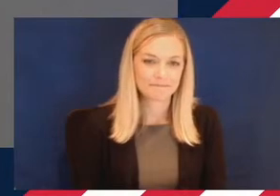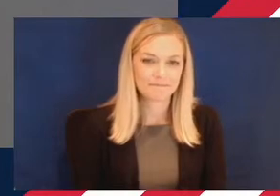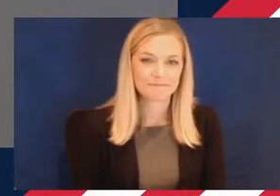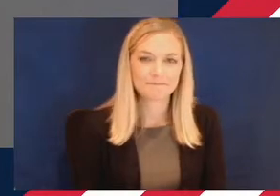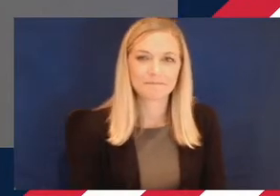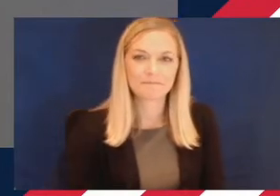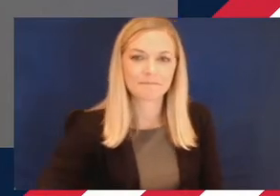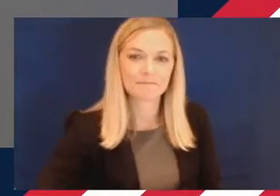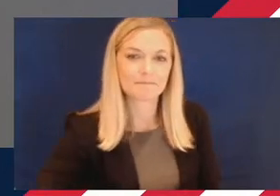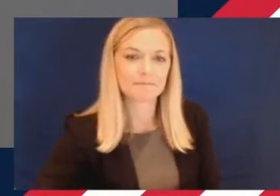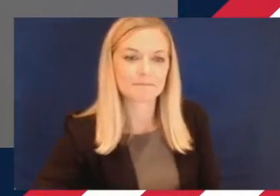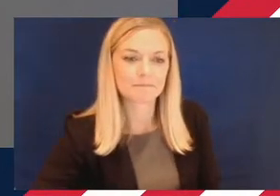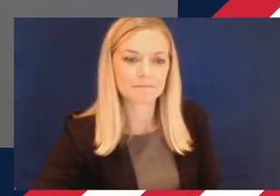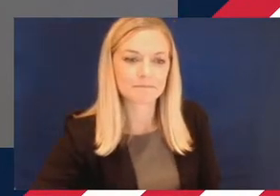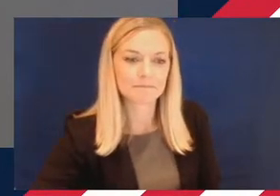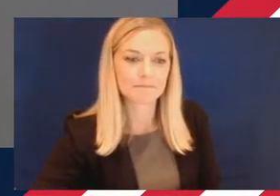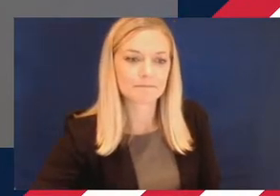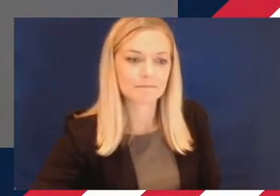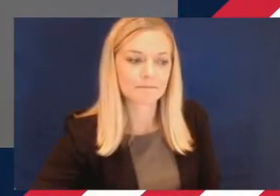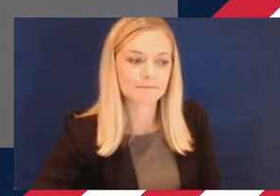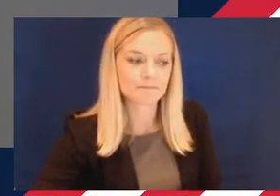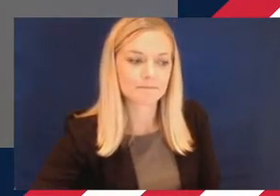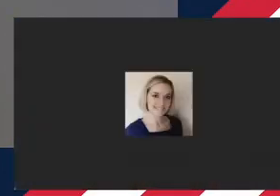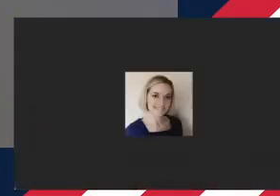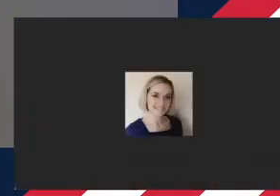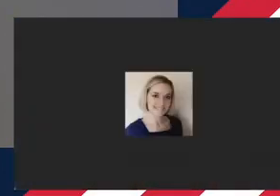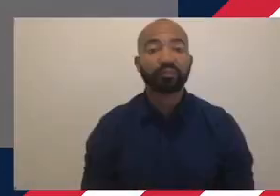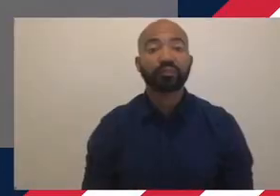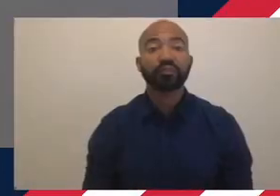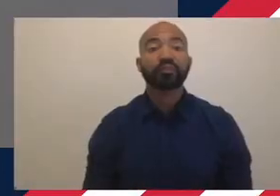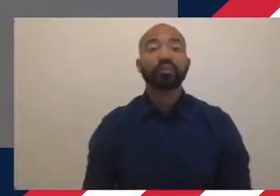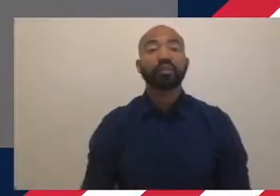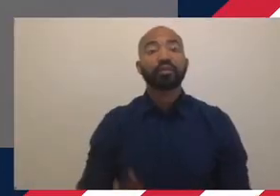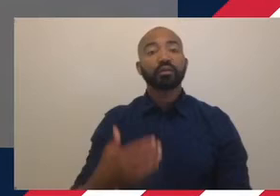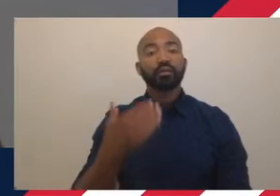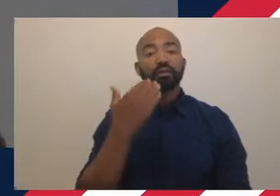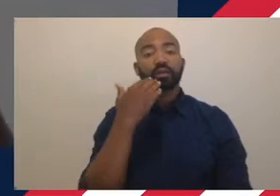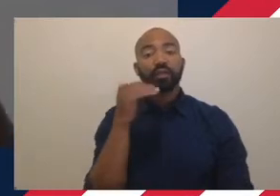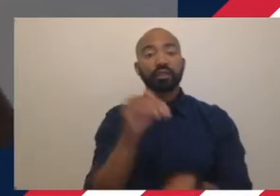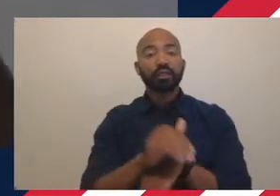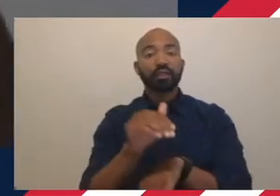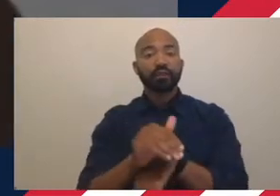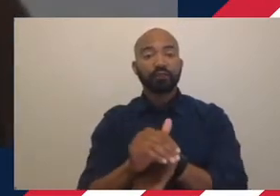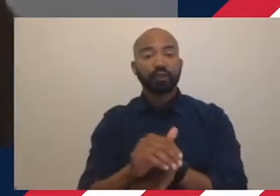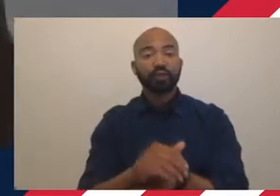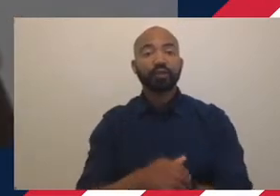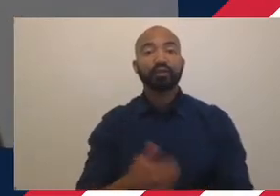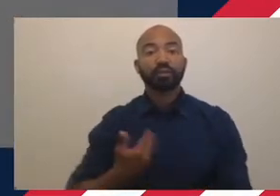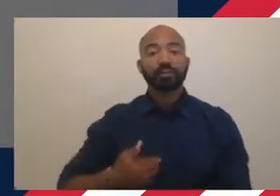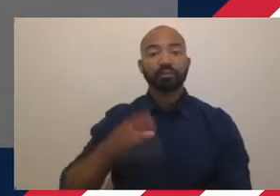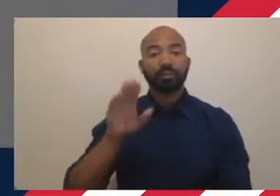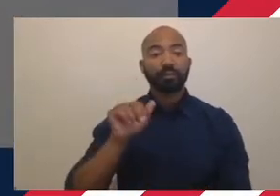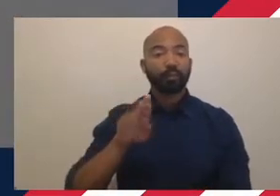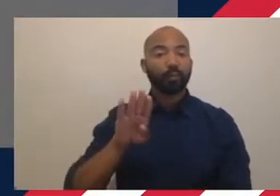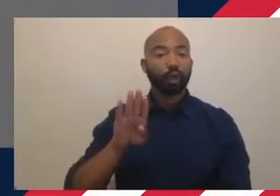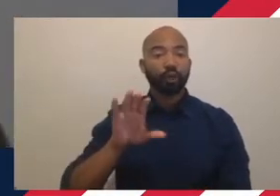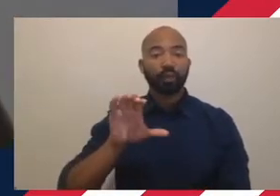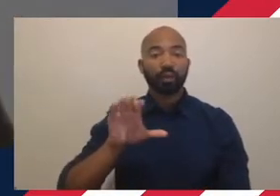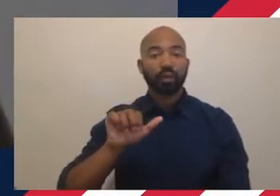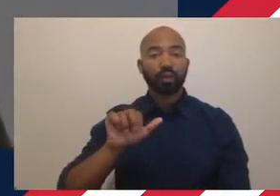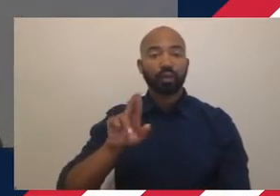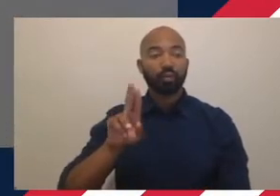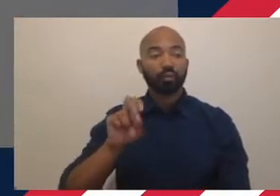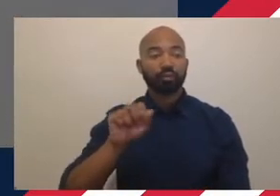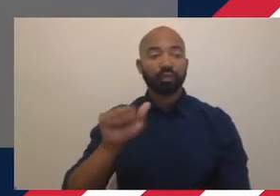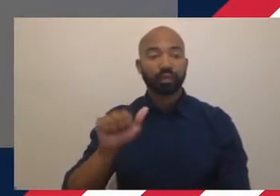Good evening, members of the Democratic National Committee. My name is Barb Caruso, and I'm here on behalf of the United Food